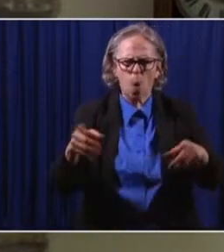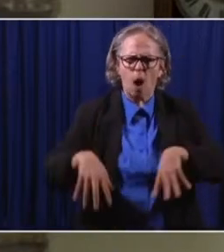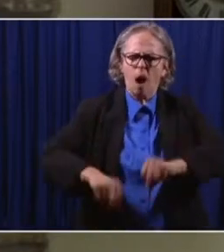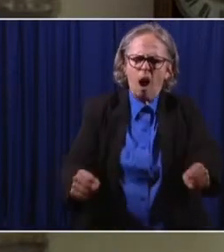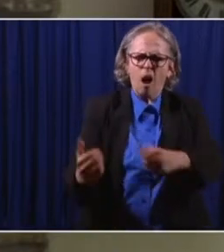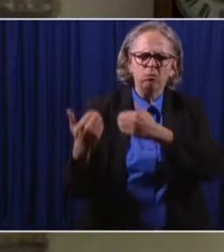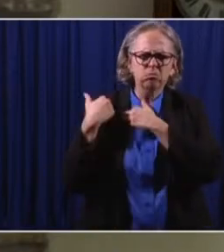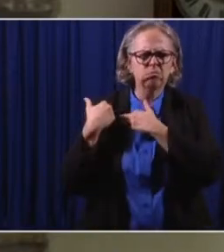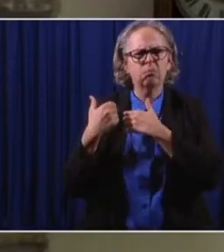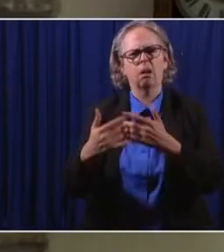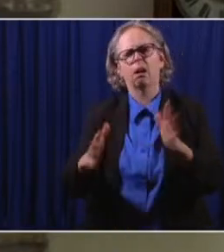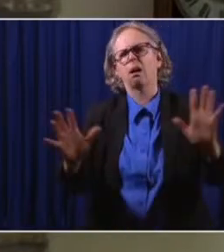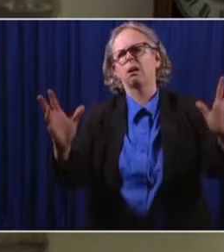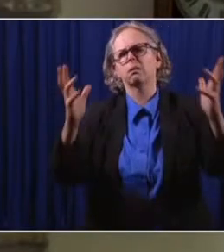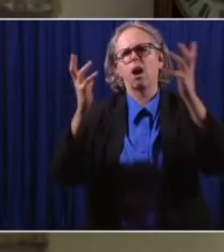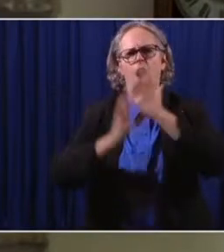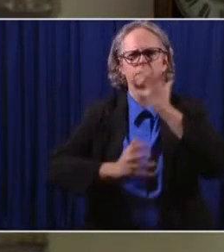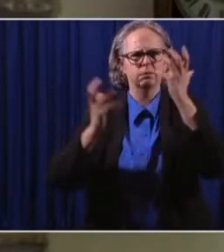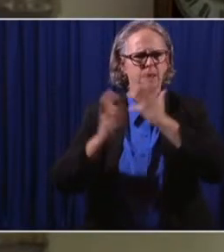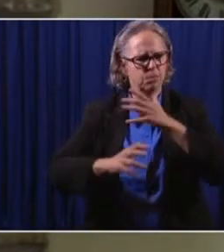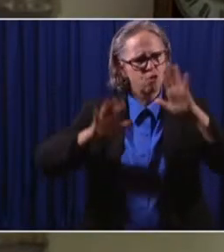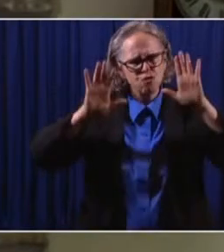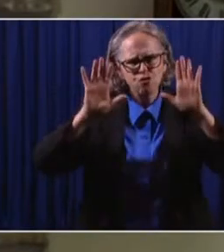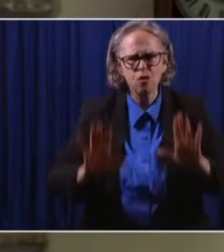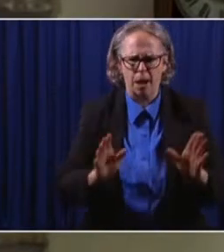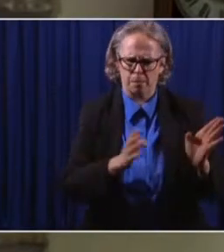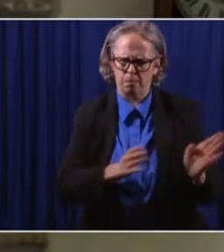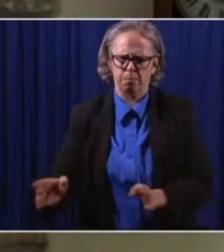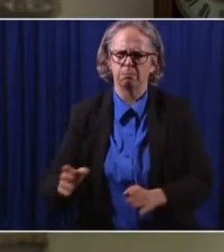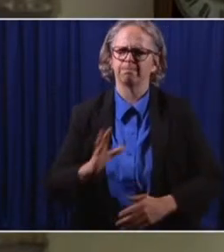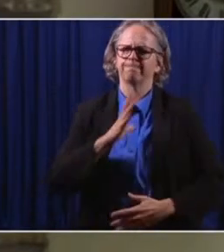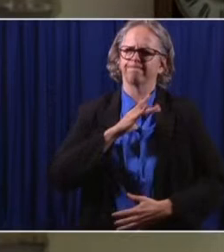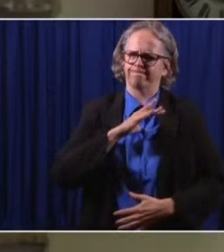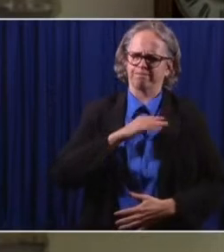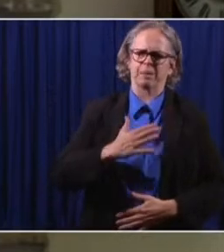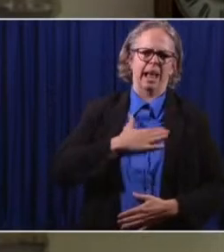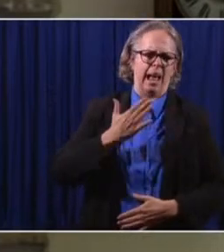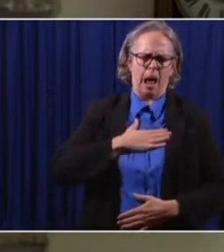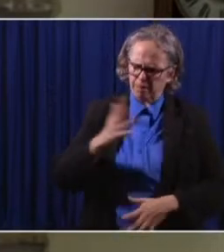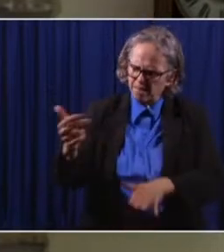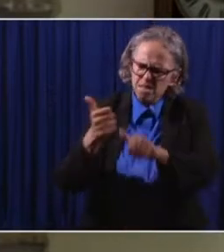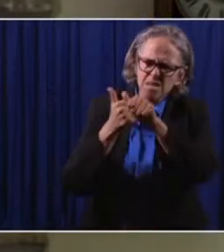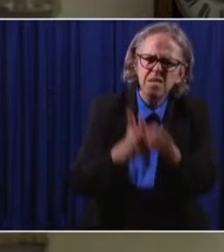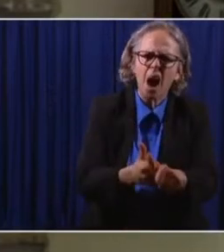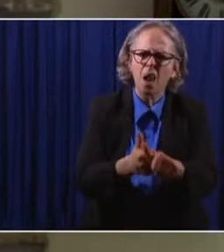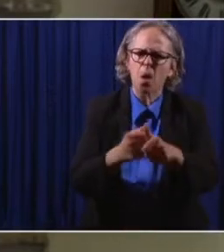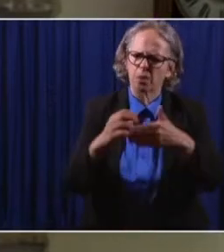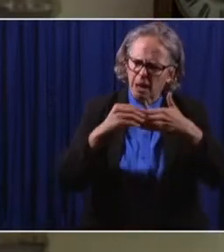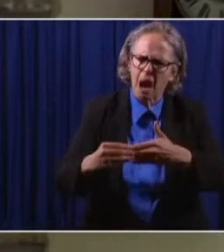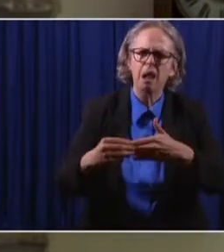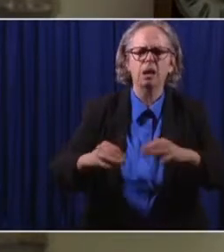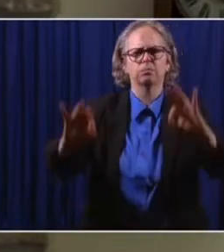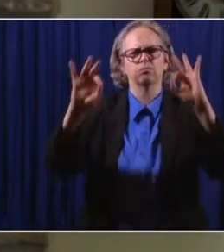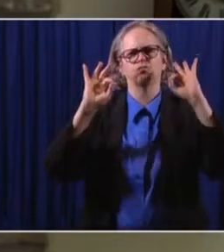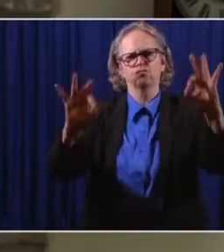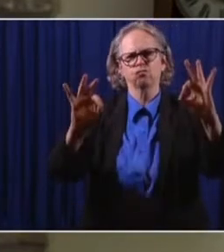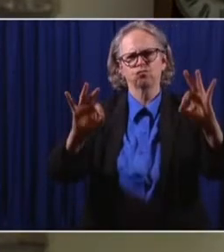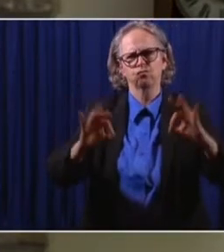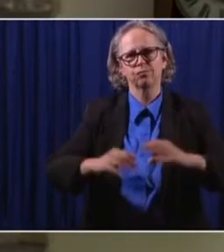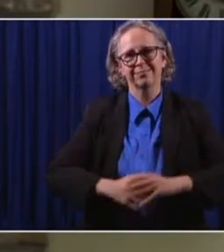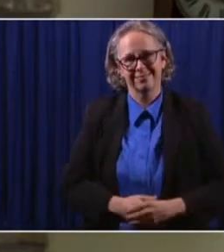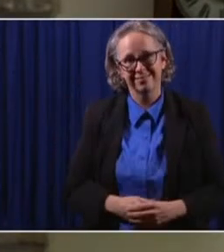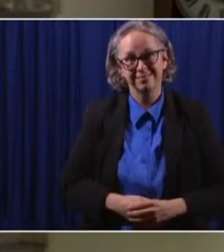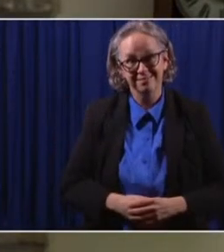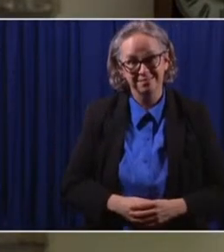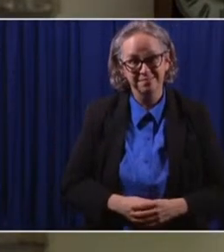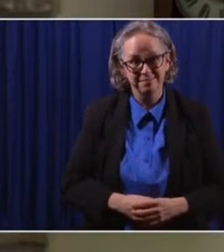really, really great news. And they followed the guidelines that they should follow. In Canton,